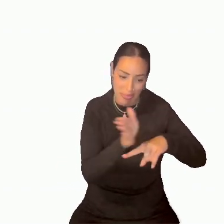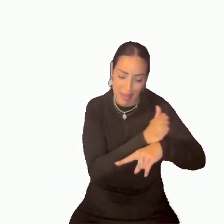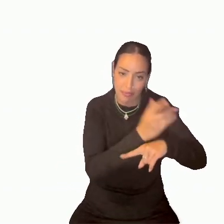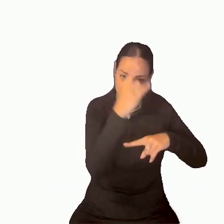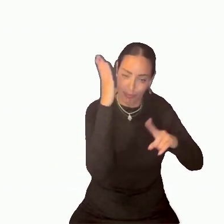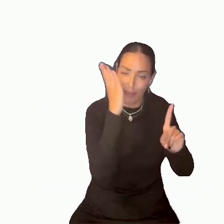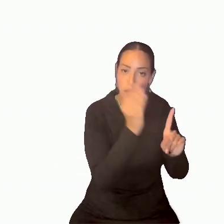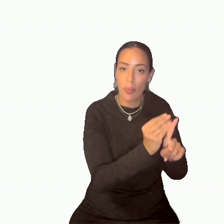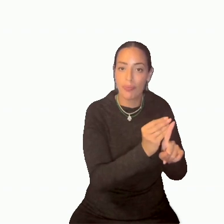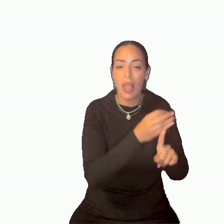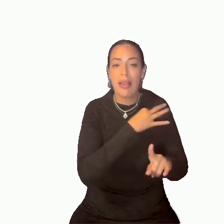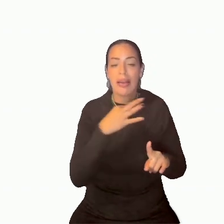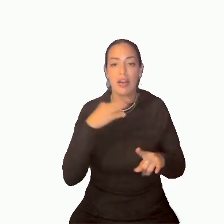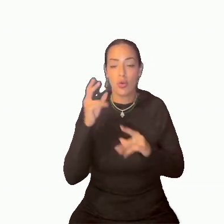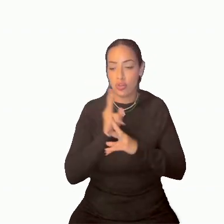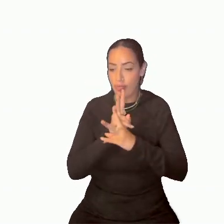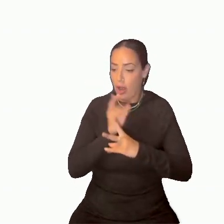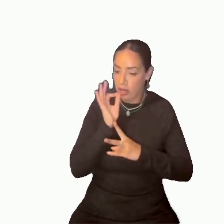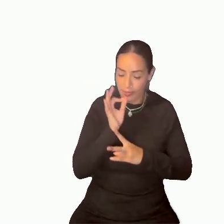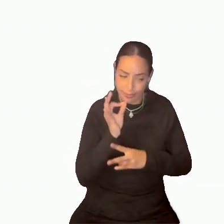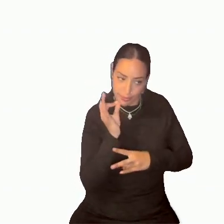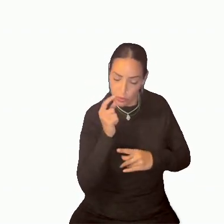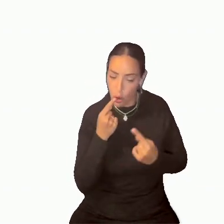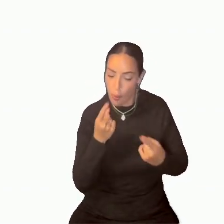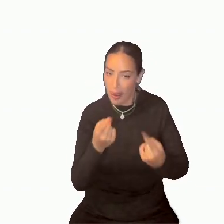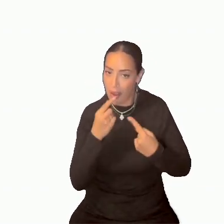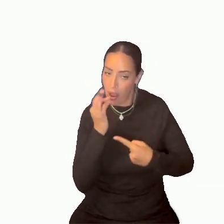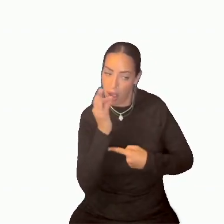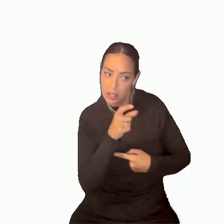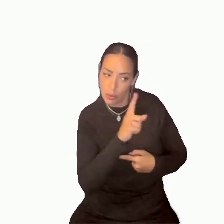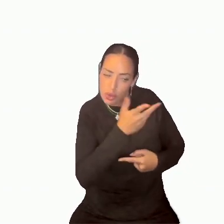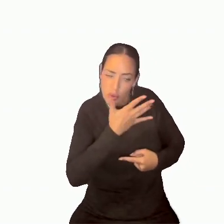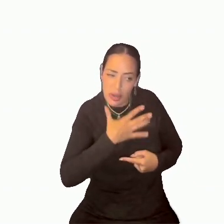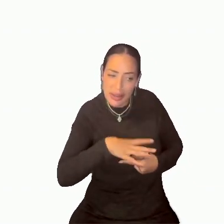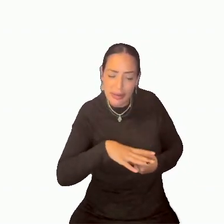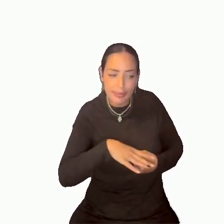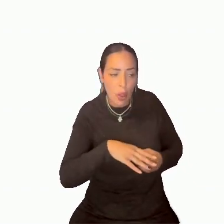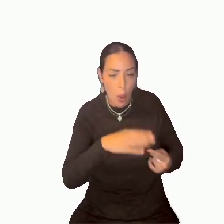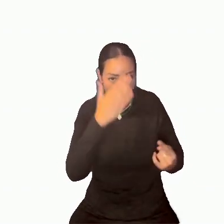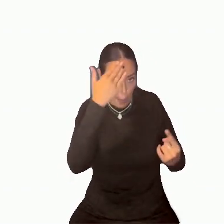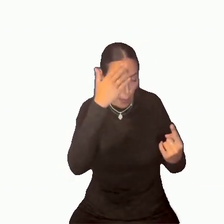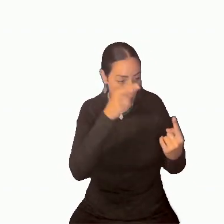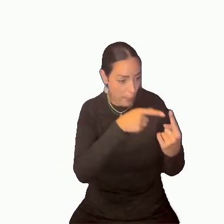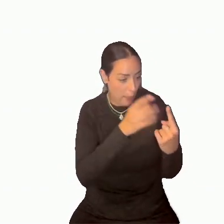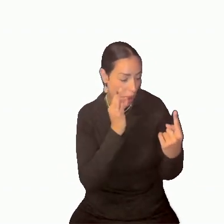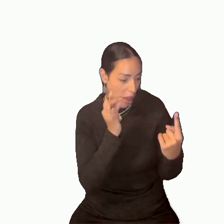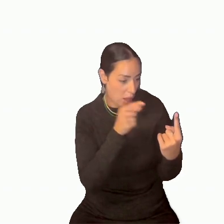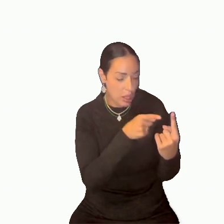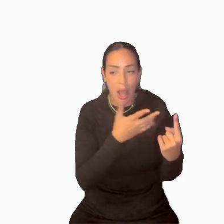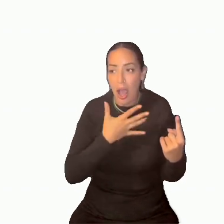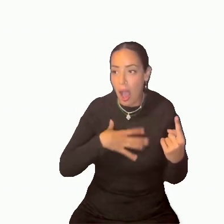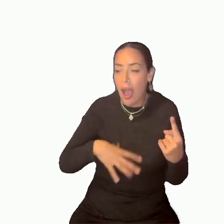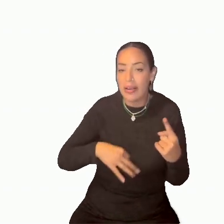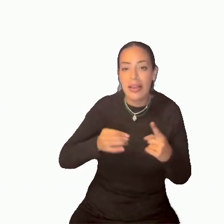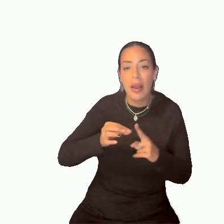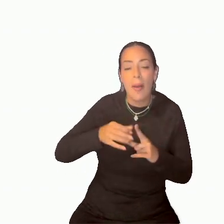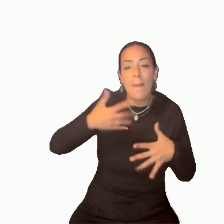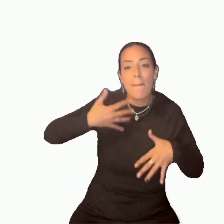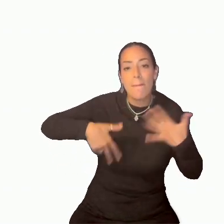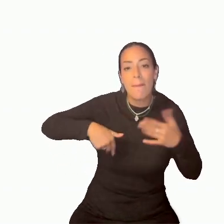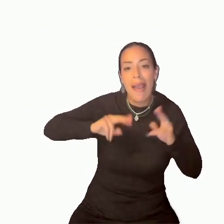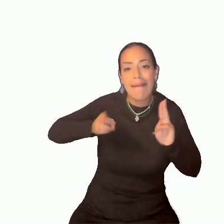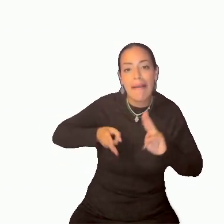what they needed. So upon meeting the bereaved mother, I asked her this question, and she told me that she needed paracetamol and a glass of